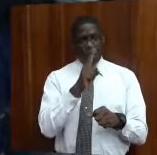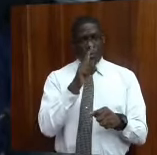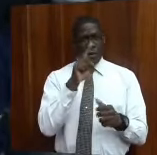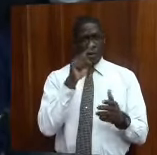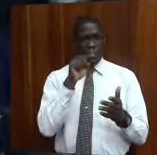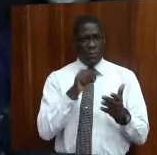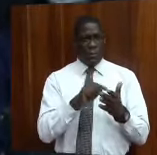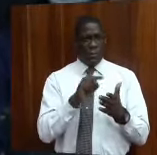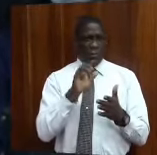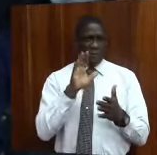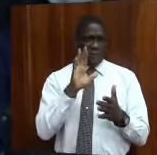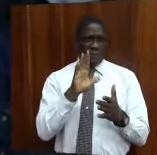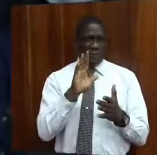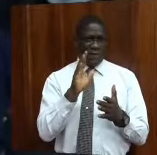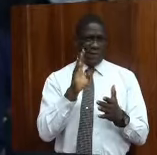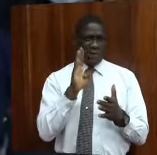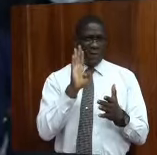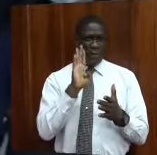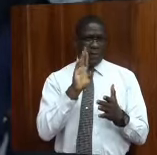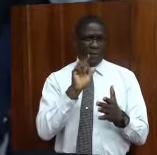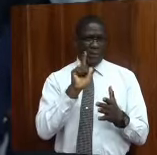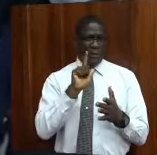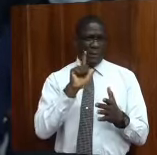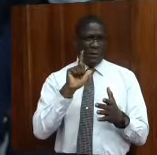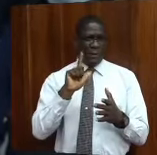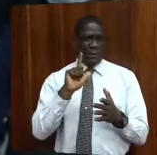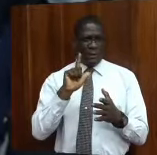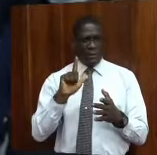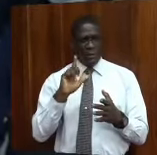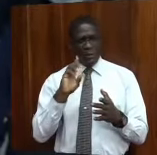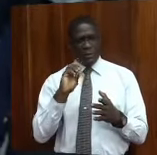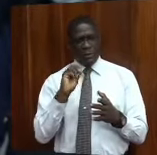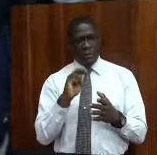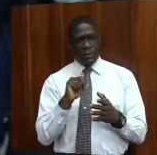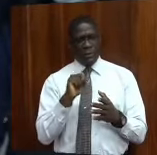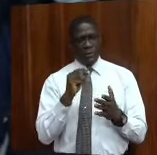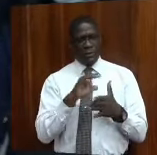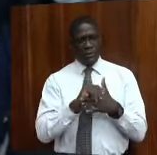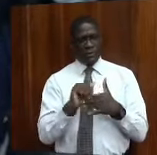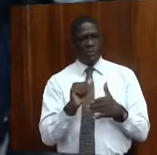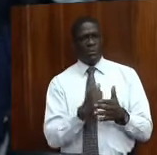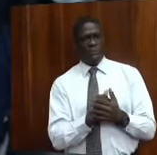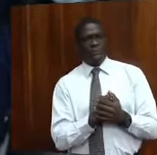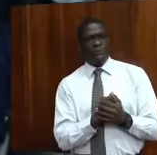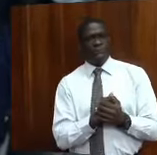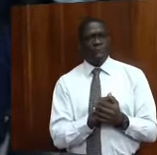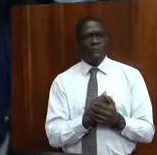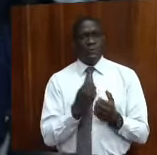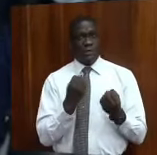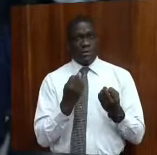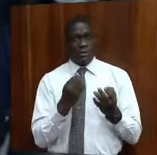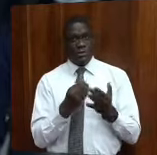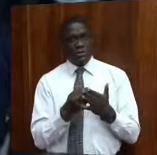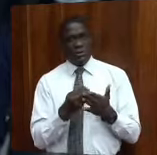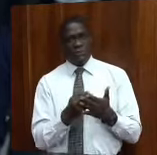of 57.25 from the Caribbean Development Bank, 3.06 from the Caribbean Development Fund,